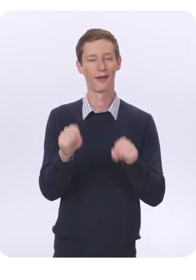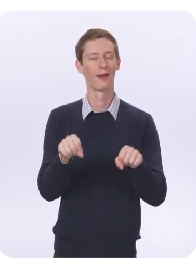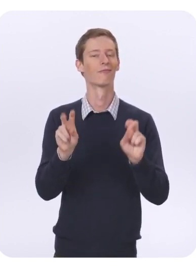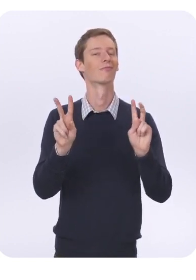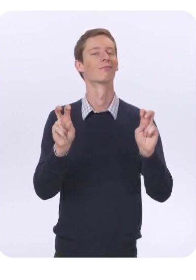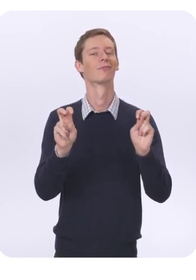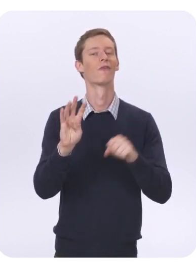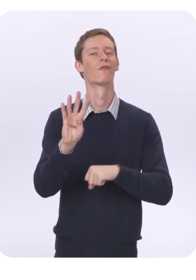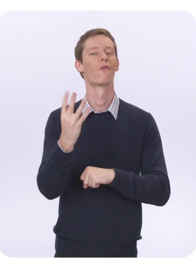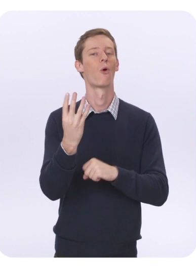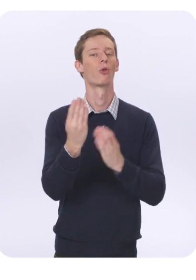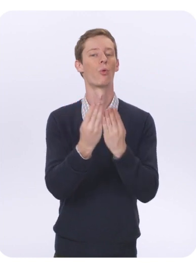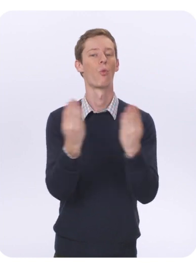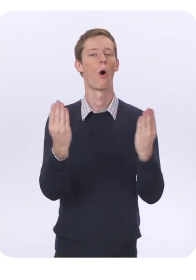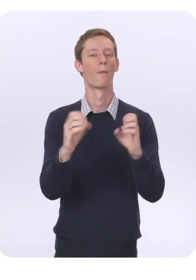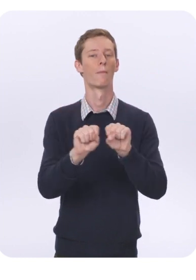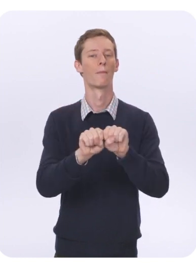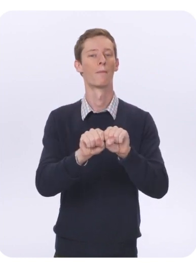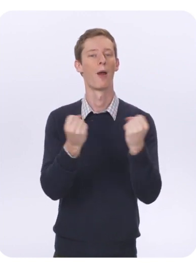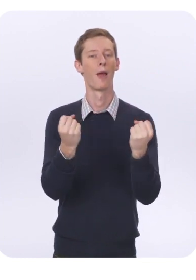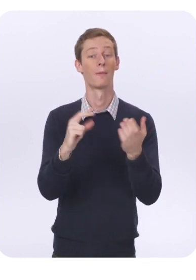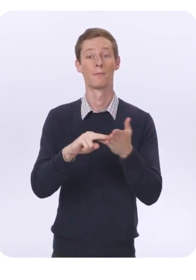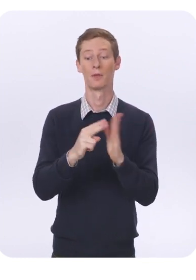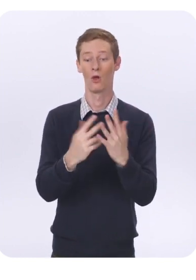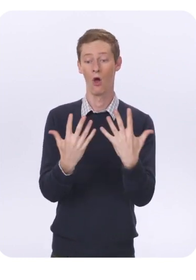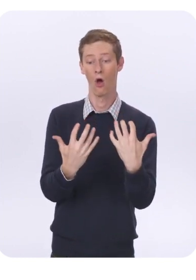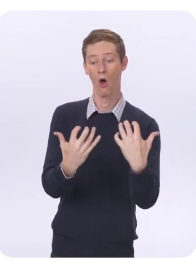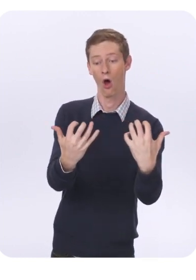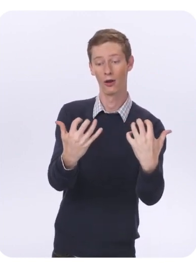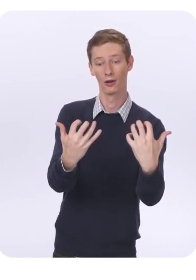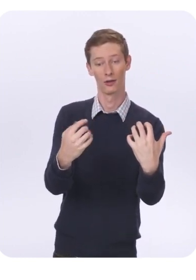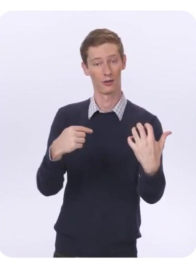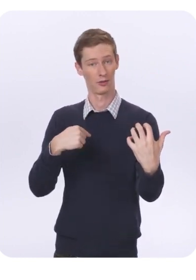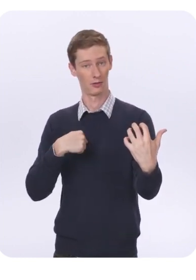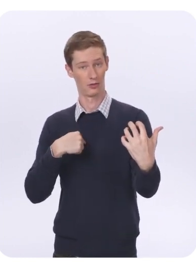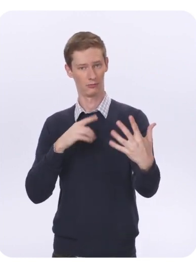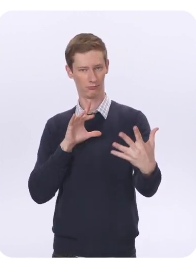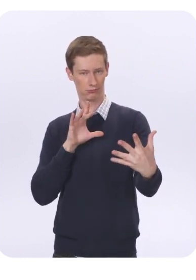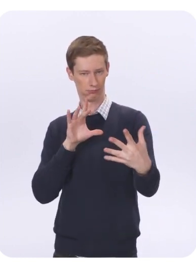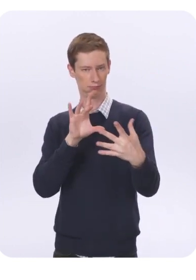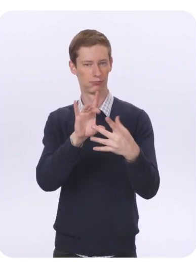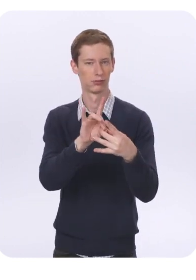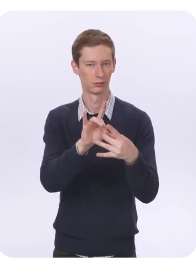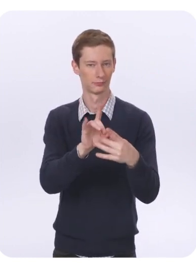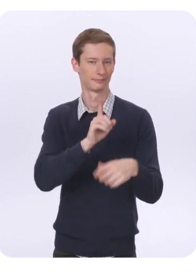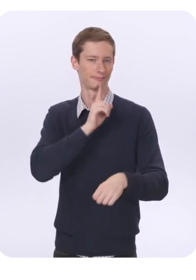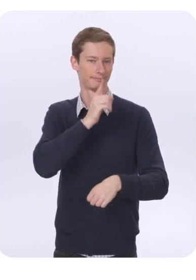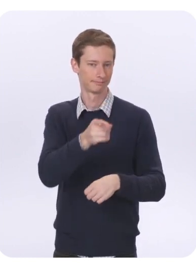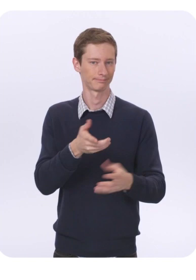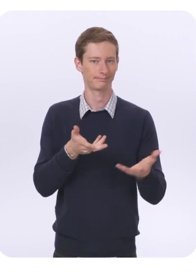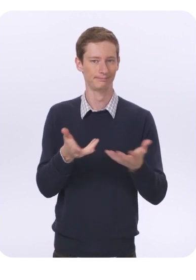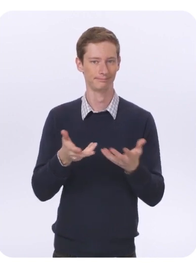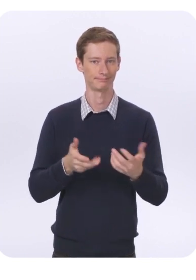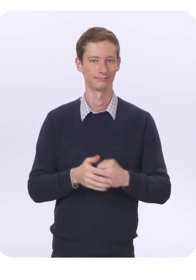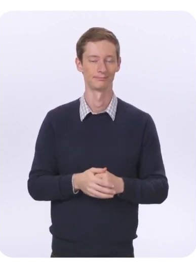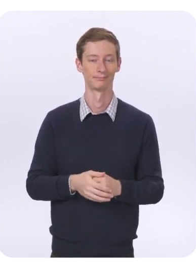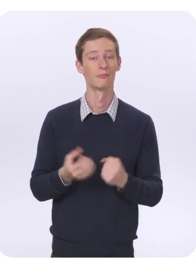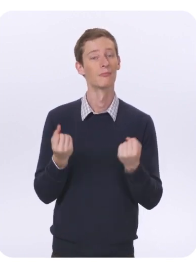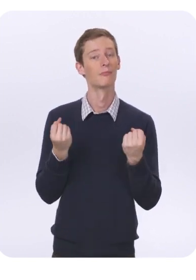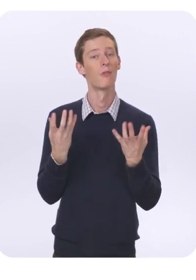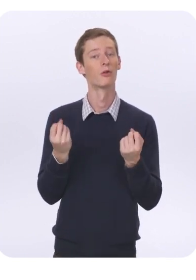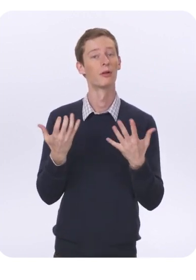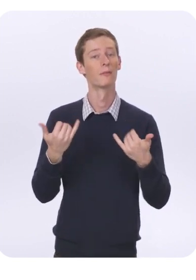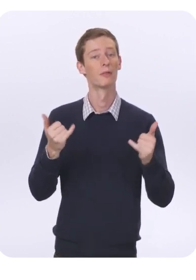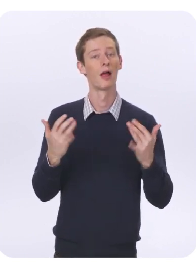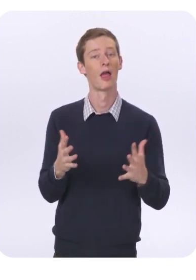fourth wall break between our viewers and us, and we create a real interaction. In the multiplayer theater, people can watch